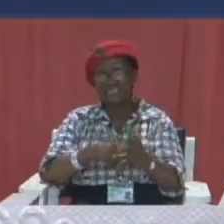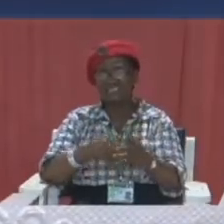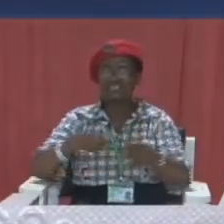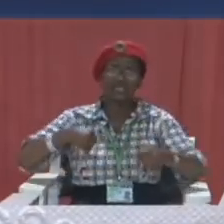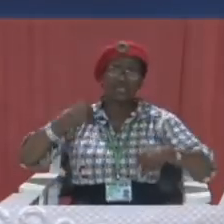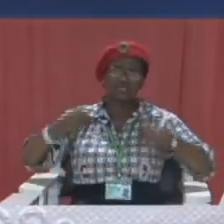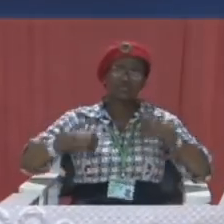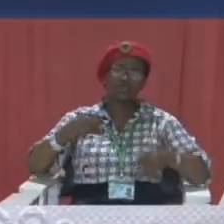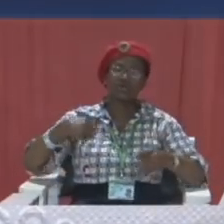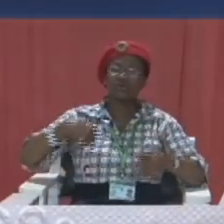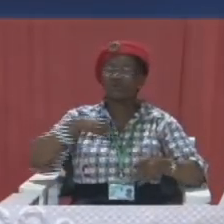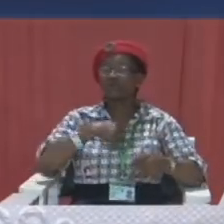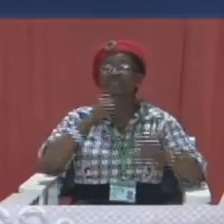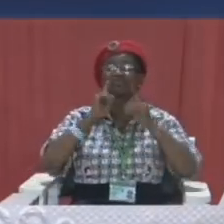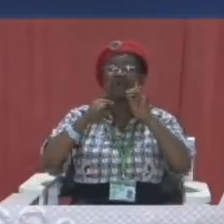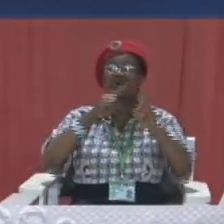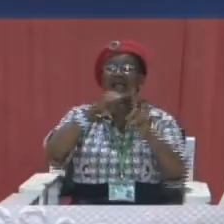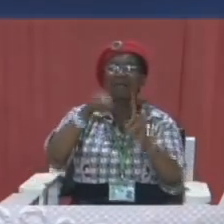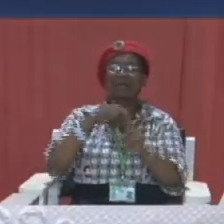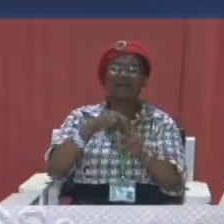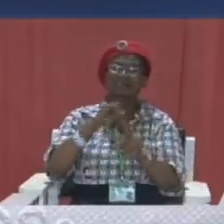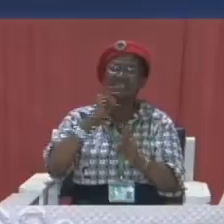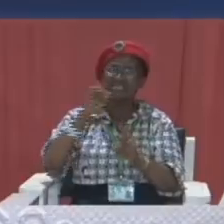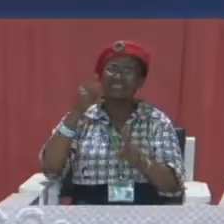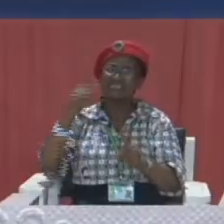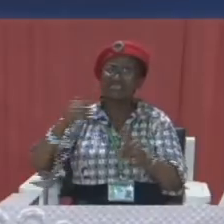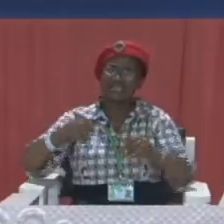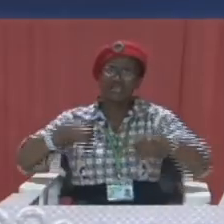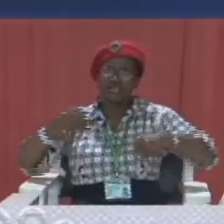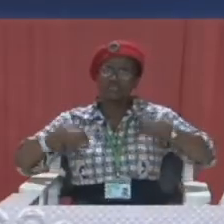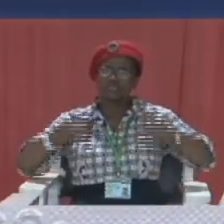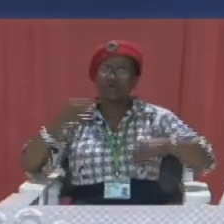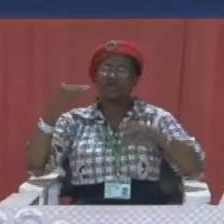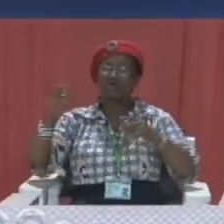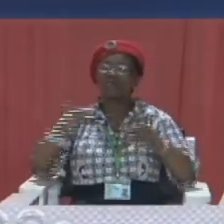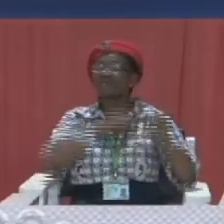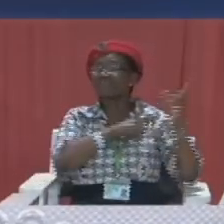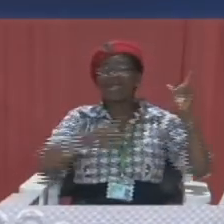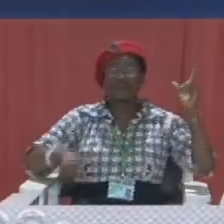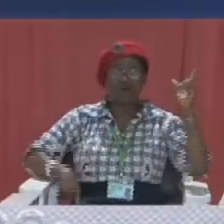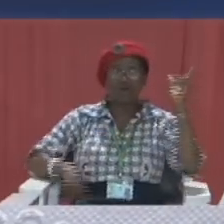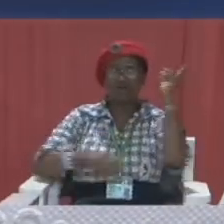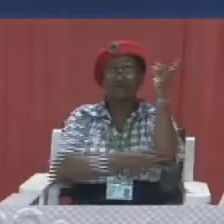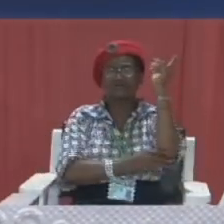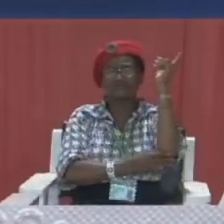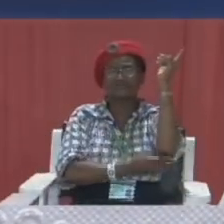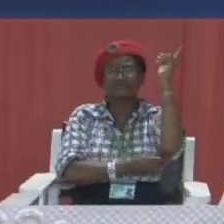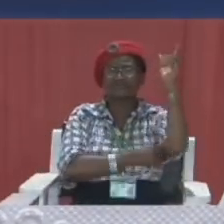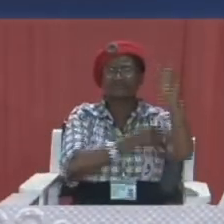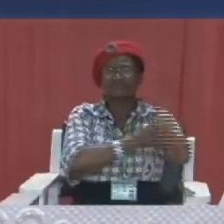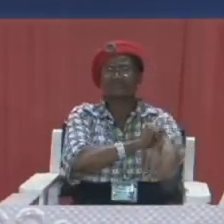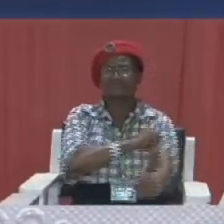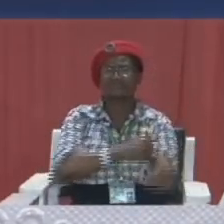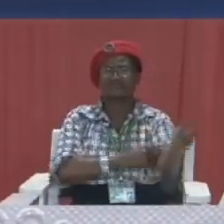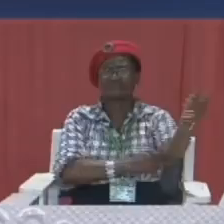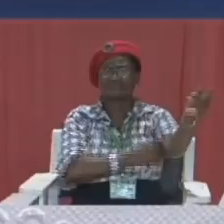about is the joy of the Lord. Oh, ayo ti an soro re yi o na ni ayo Oluwa.